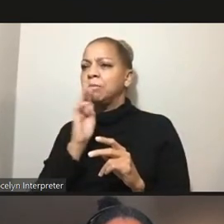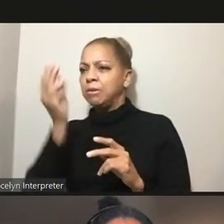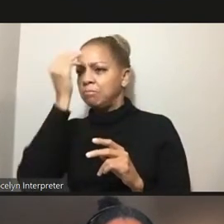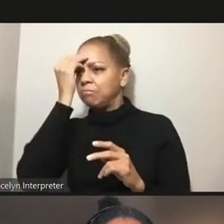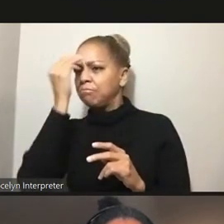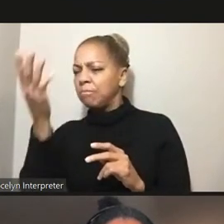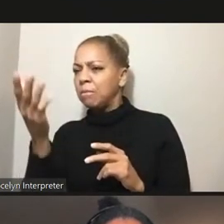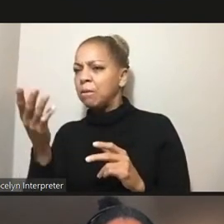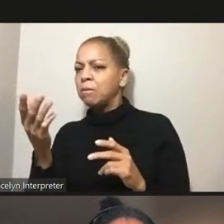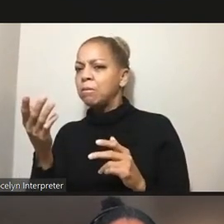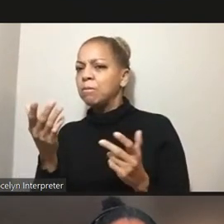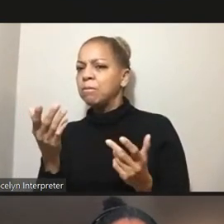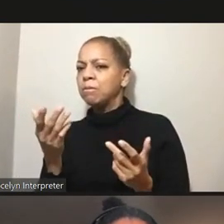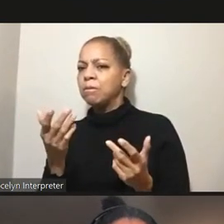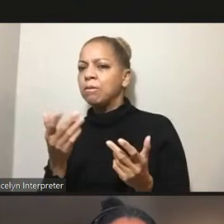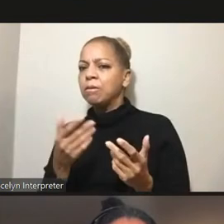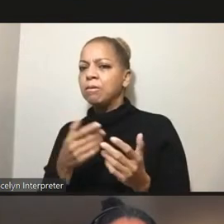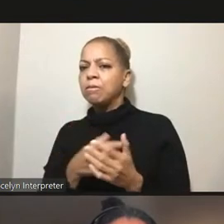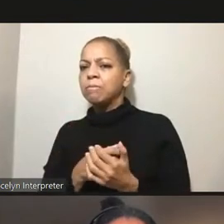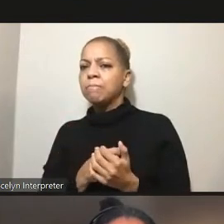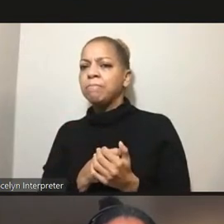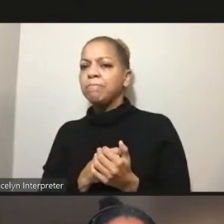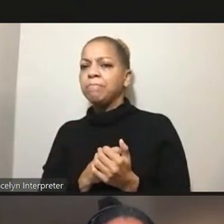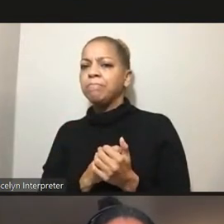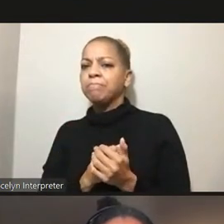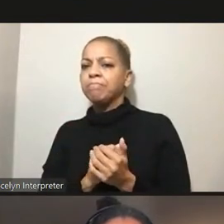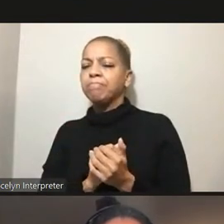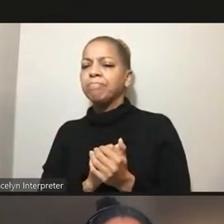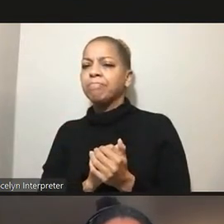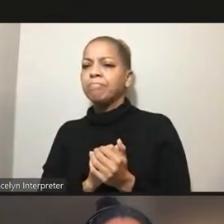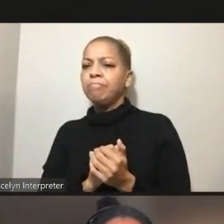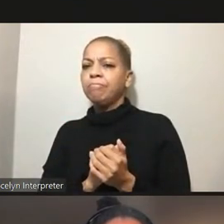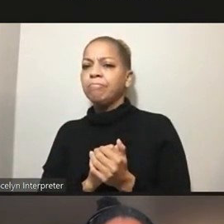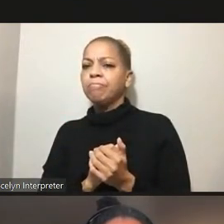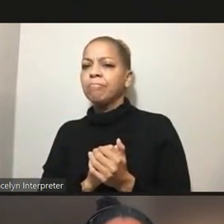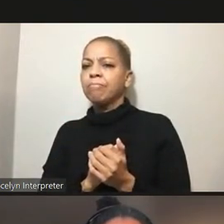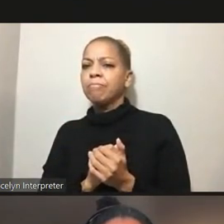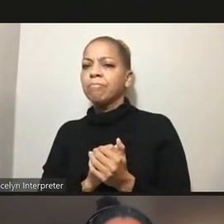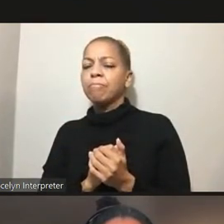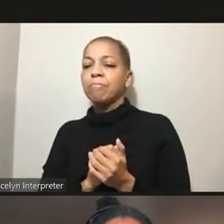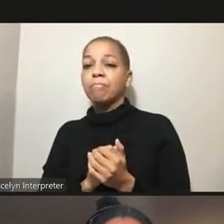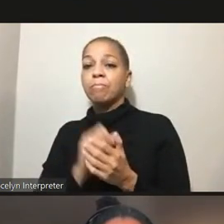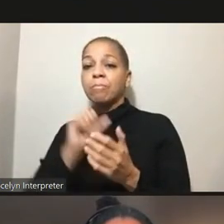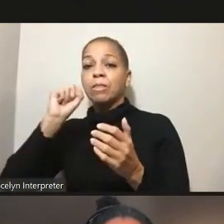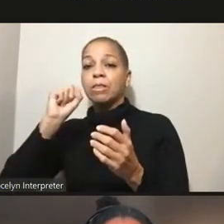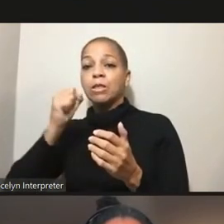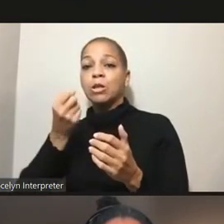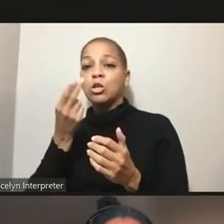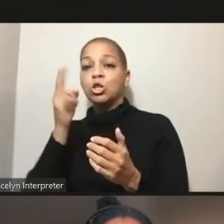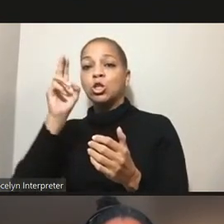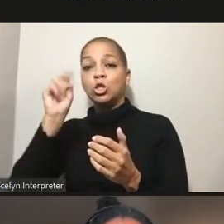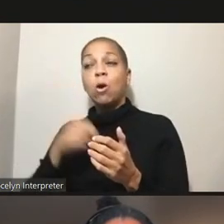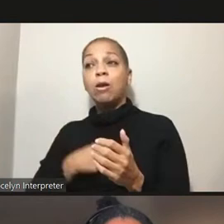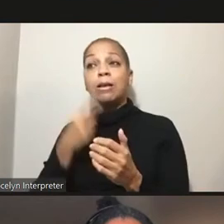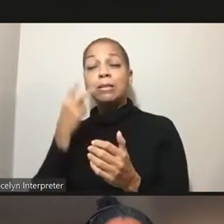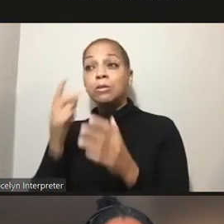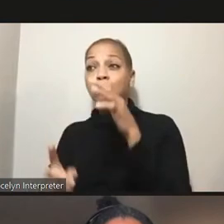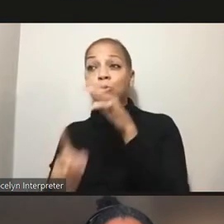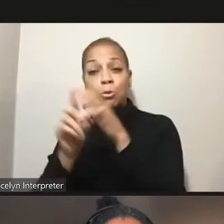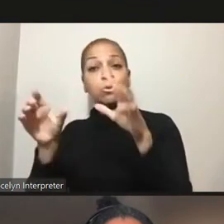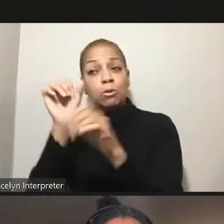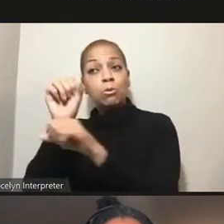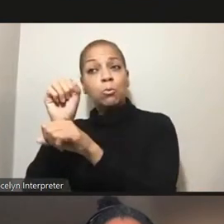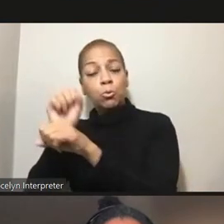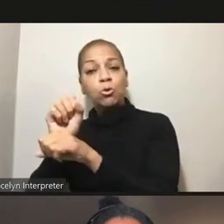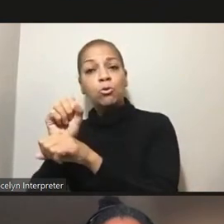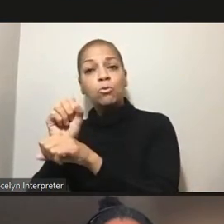I think that's what it comes down to it for me. Well, you know, Shaun, I see you show up and do that work. You know, you do that